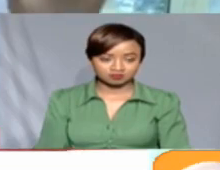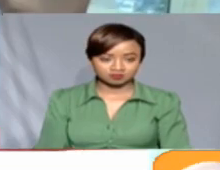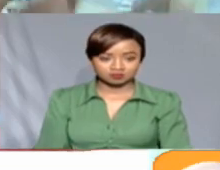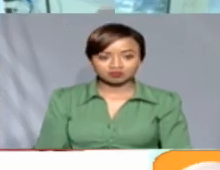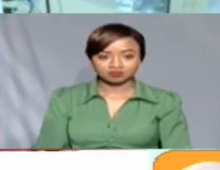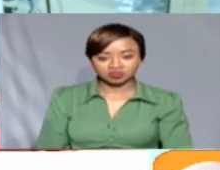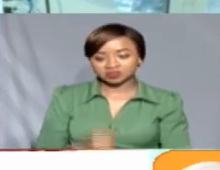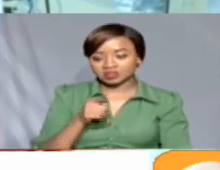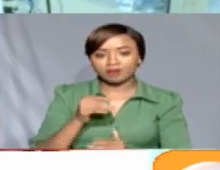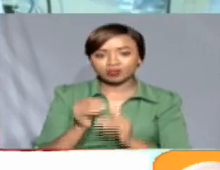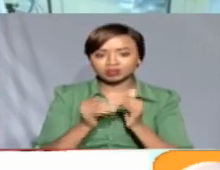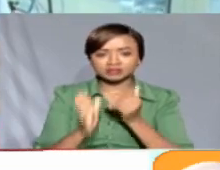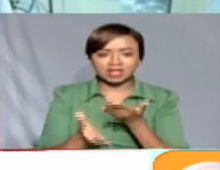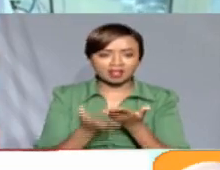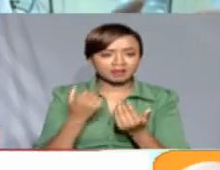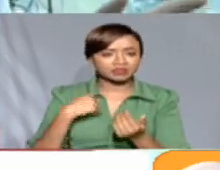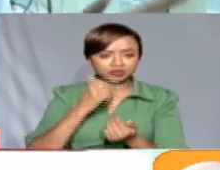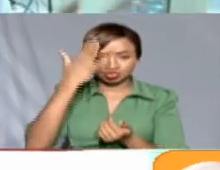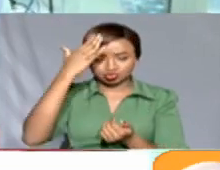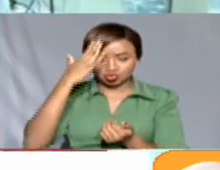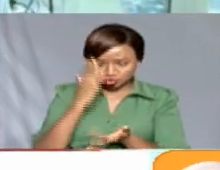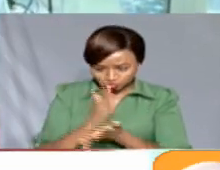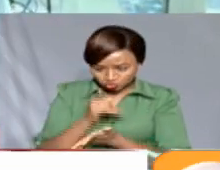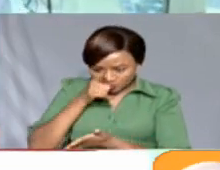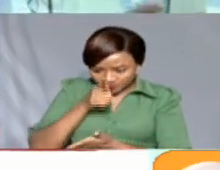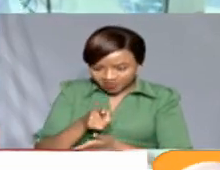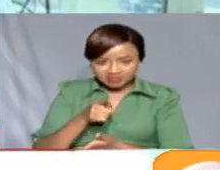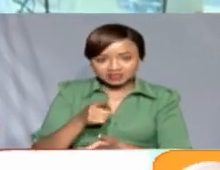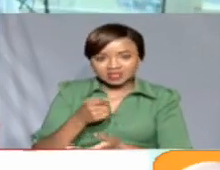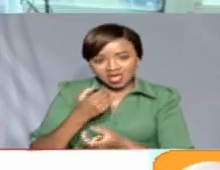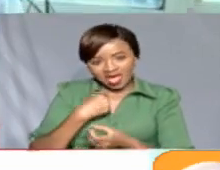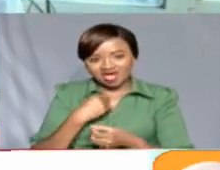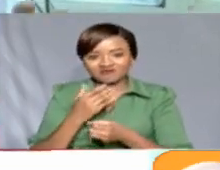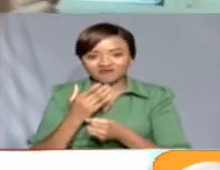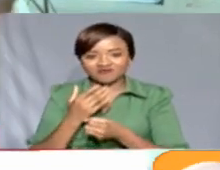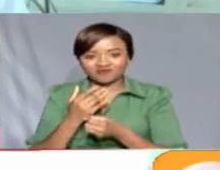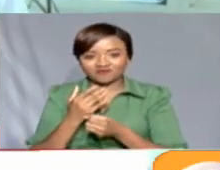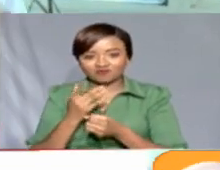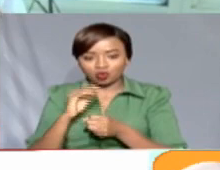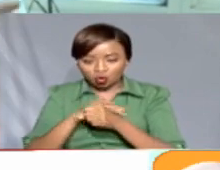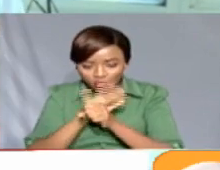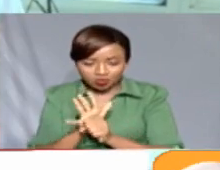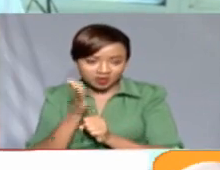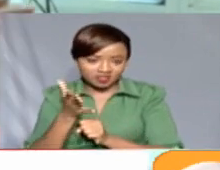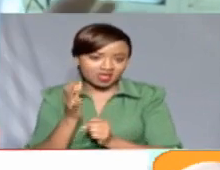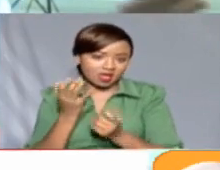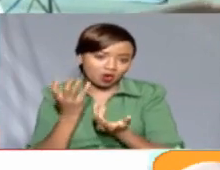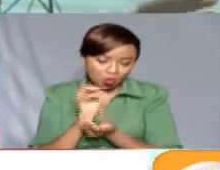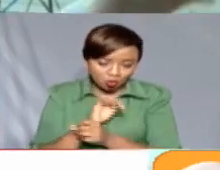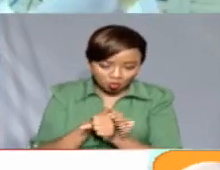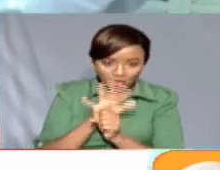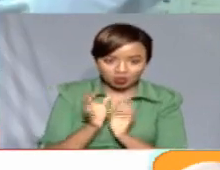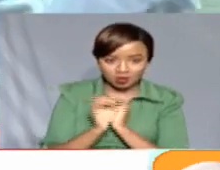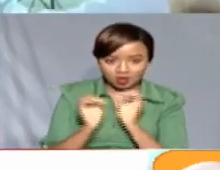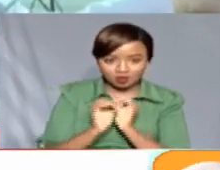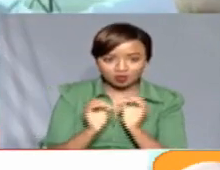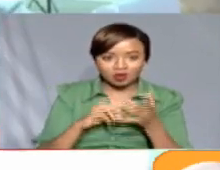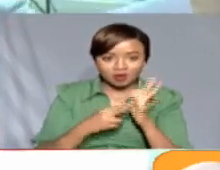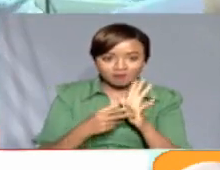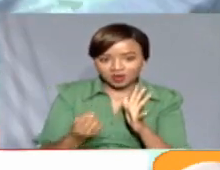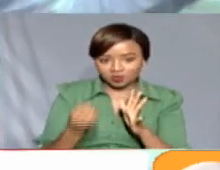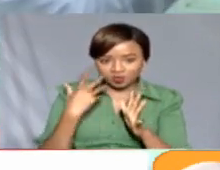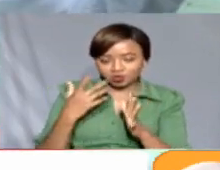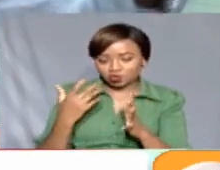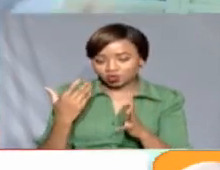yes, this DNA is the one that's present. Okay. So the DNA sequence of the